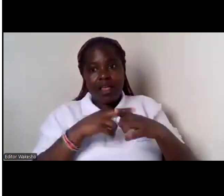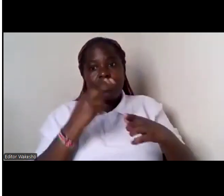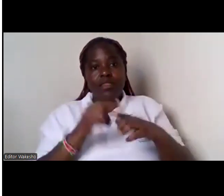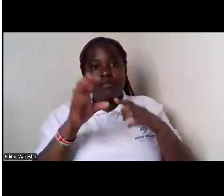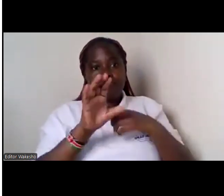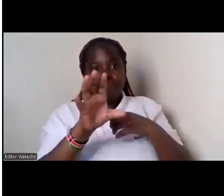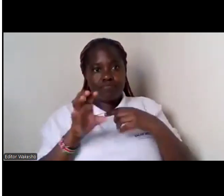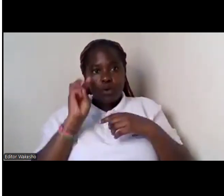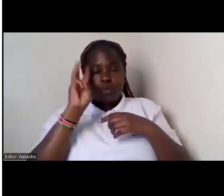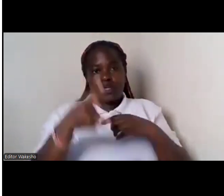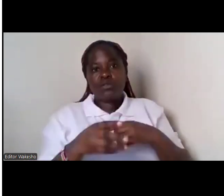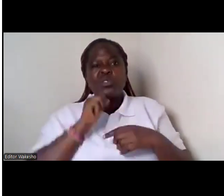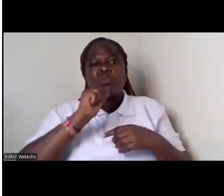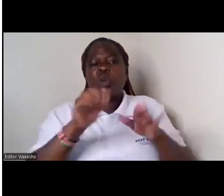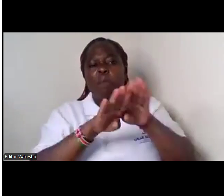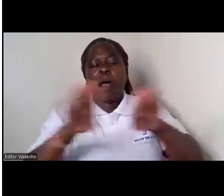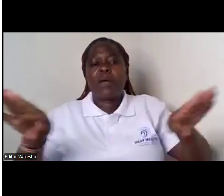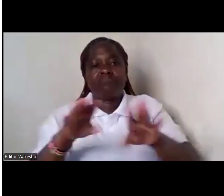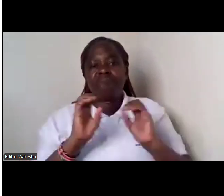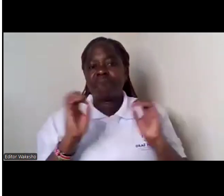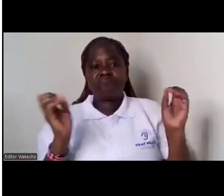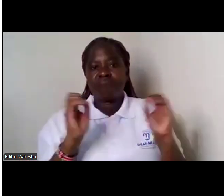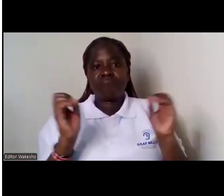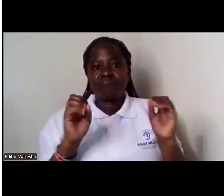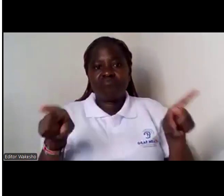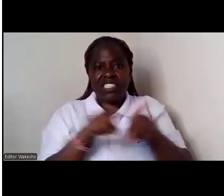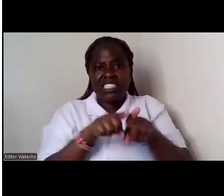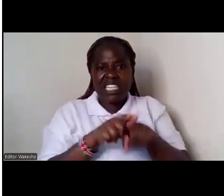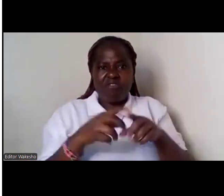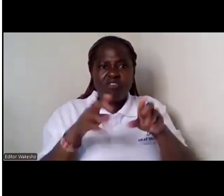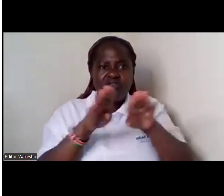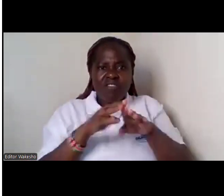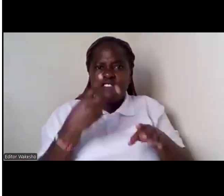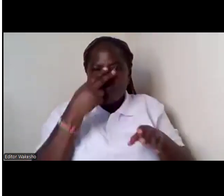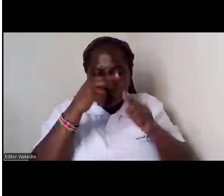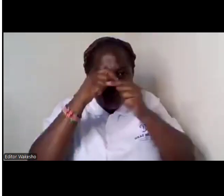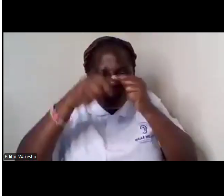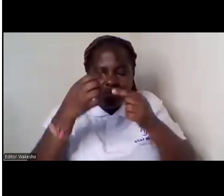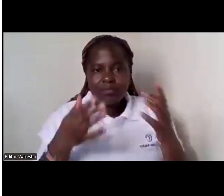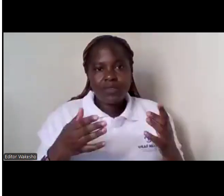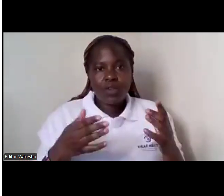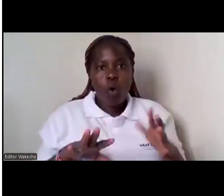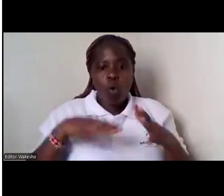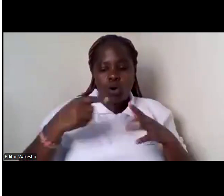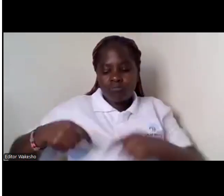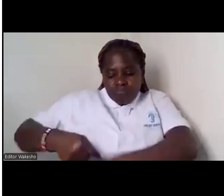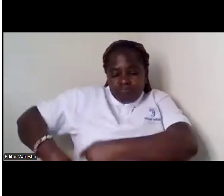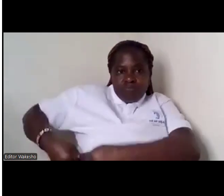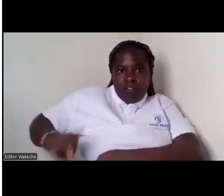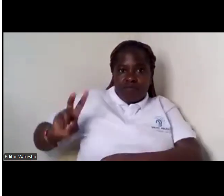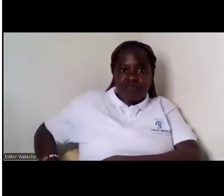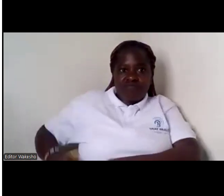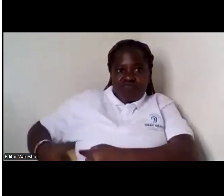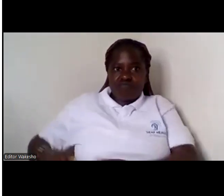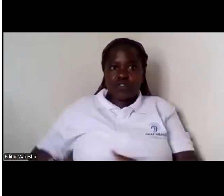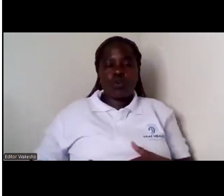like permanent. It's not permanent like the vasectomy or the tubes being tied.